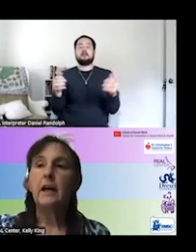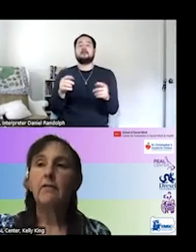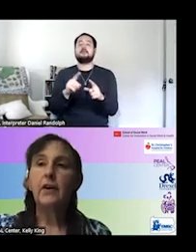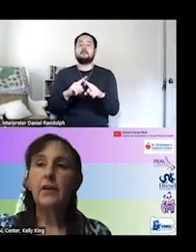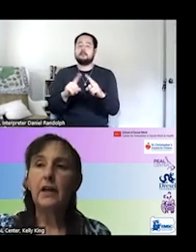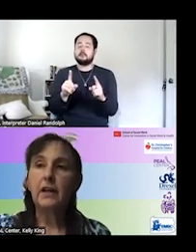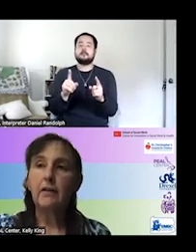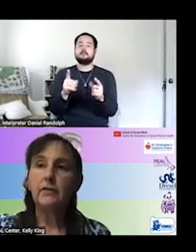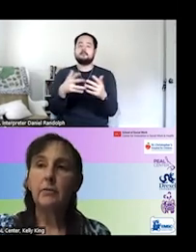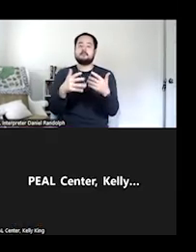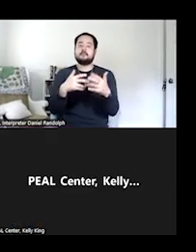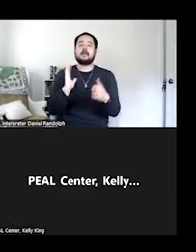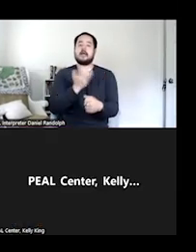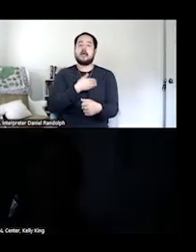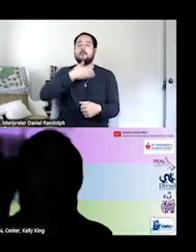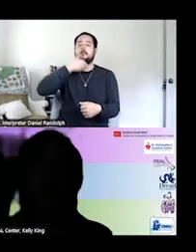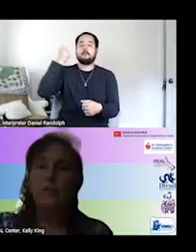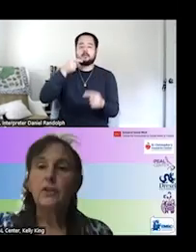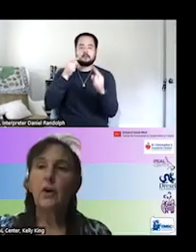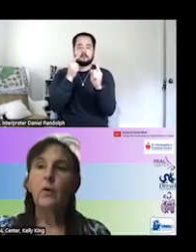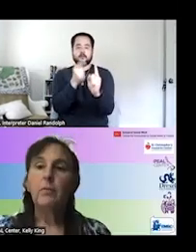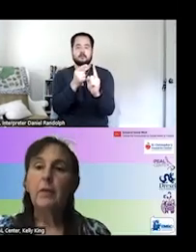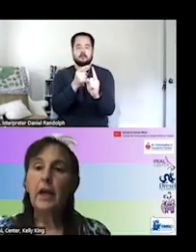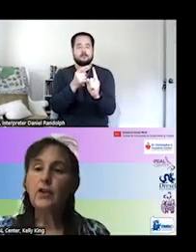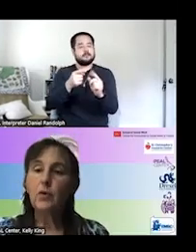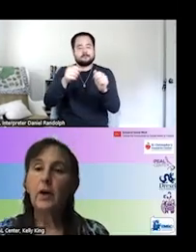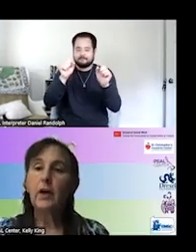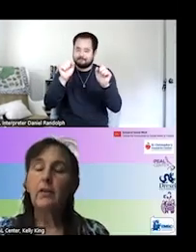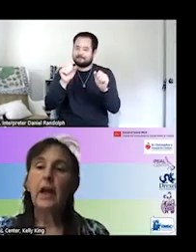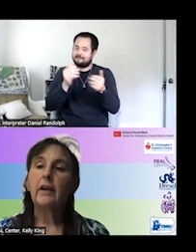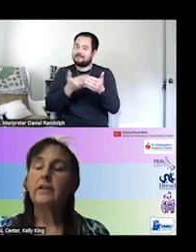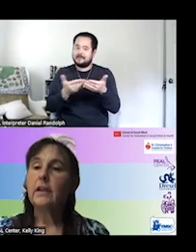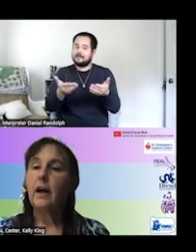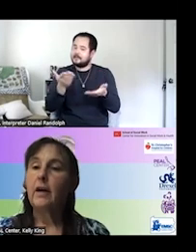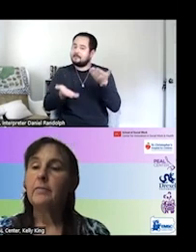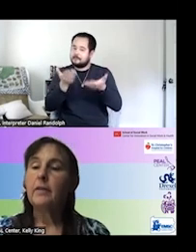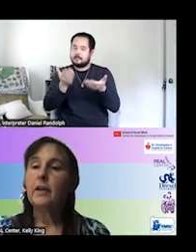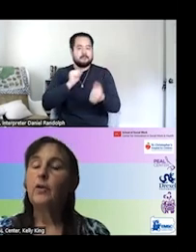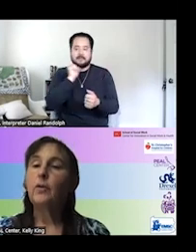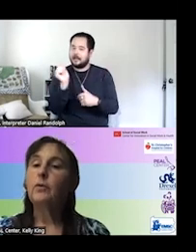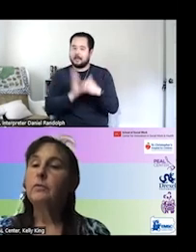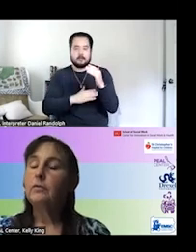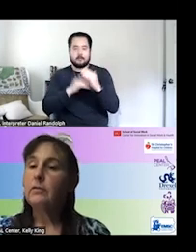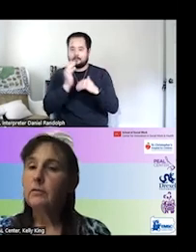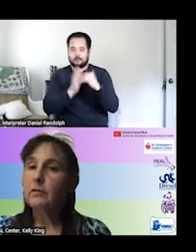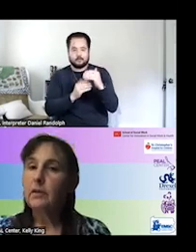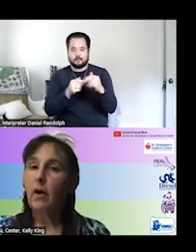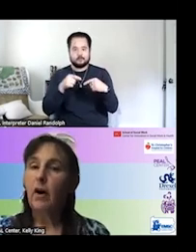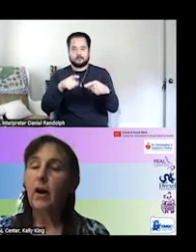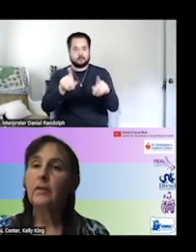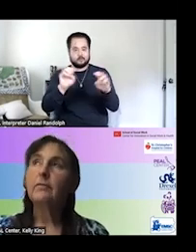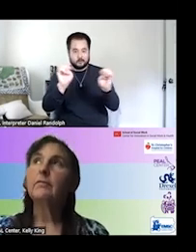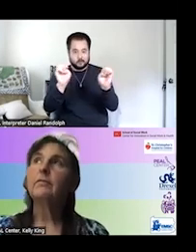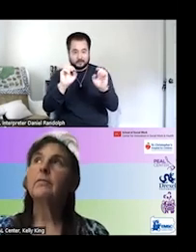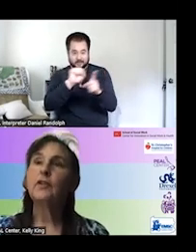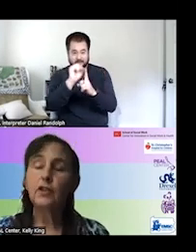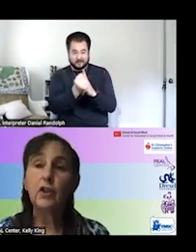be very uncomfortable. So make sure that you